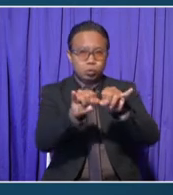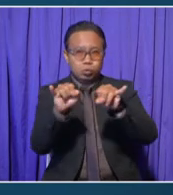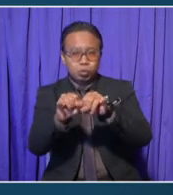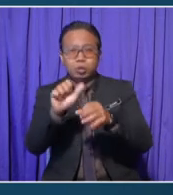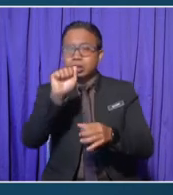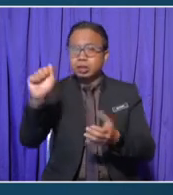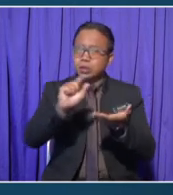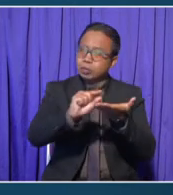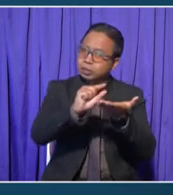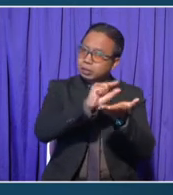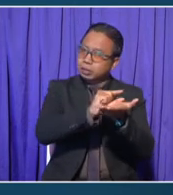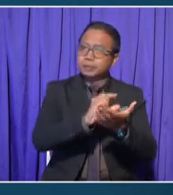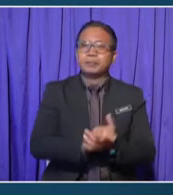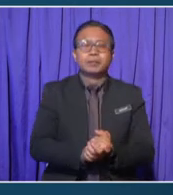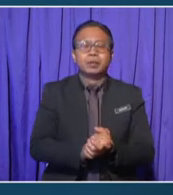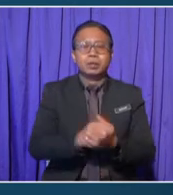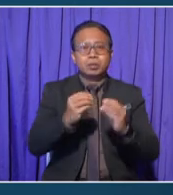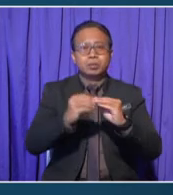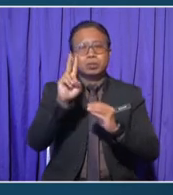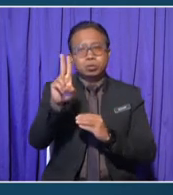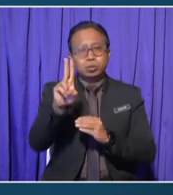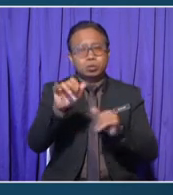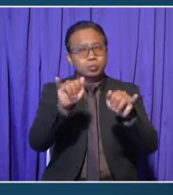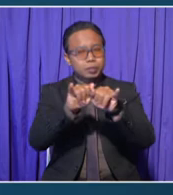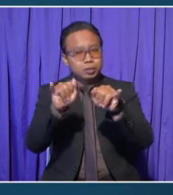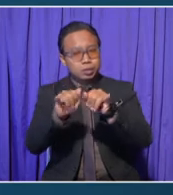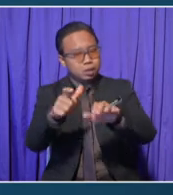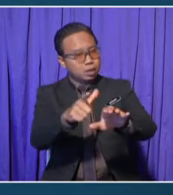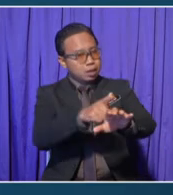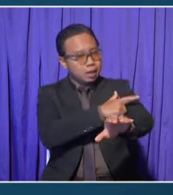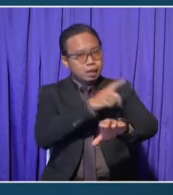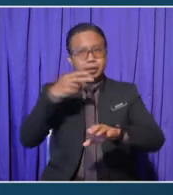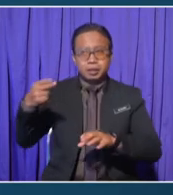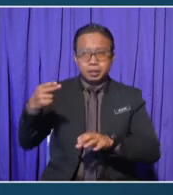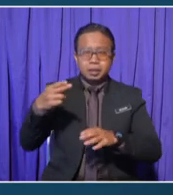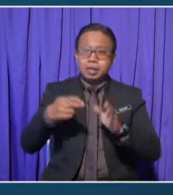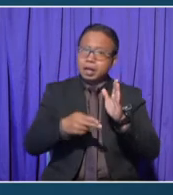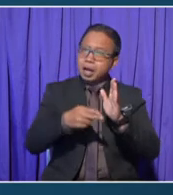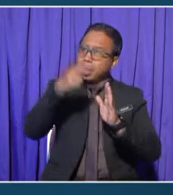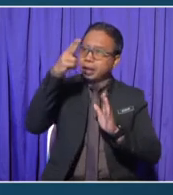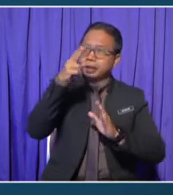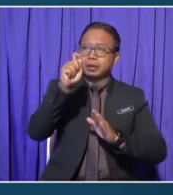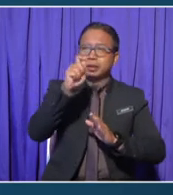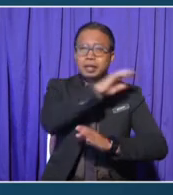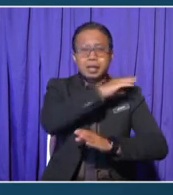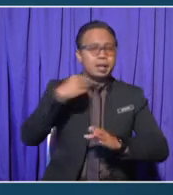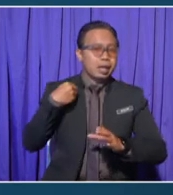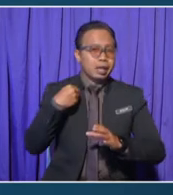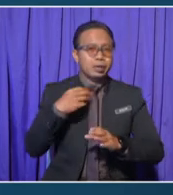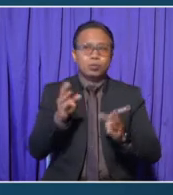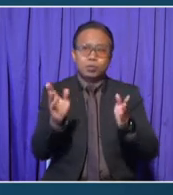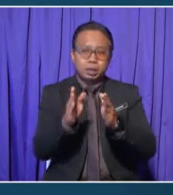quantity. Number 2, measure length, height, and width in